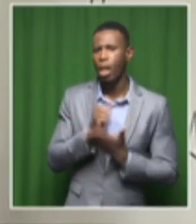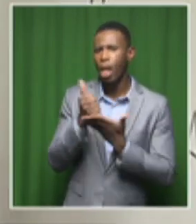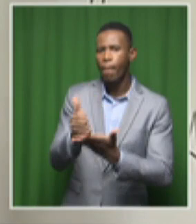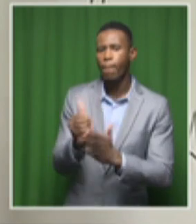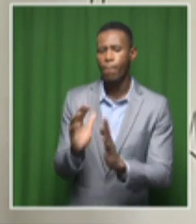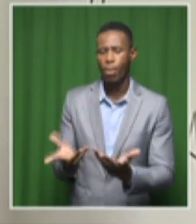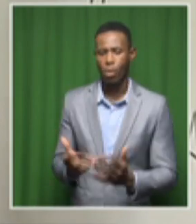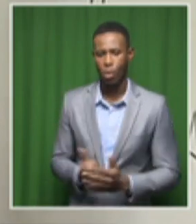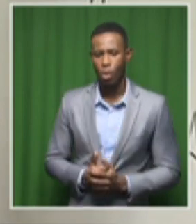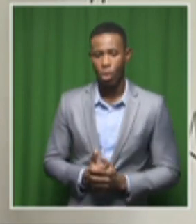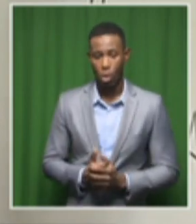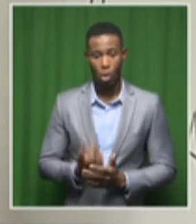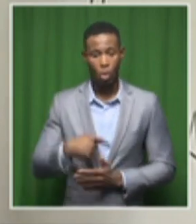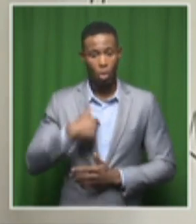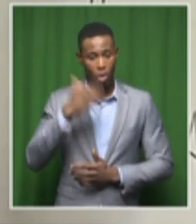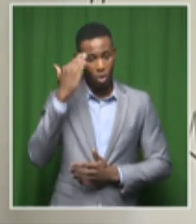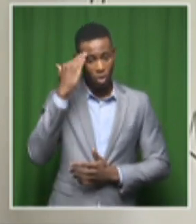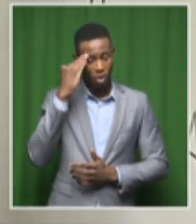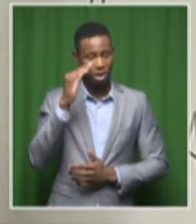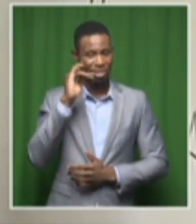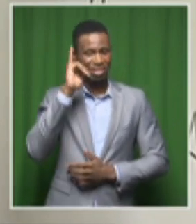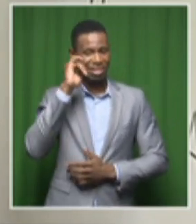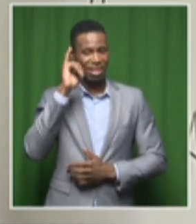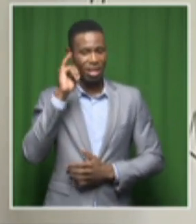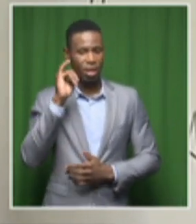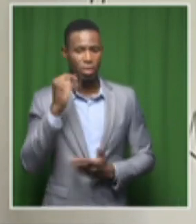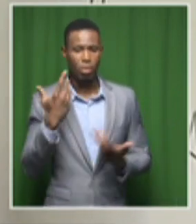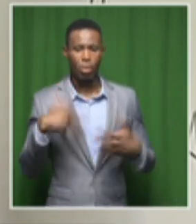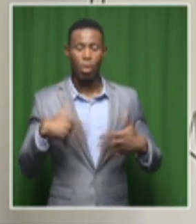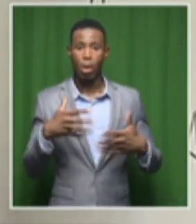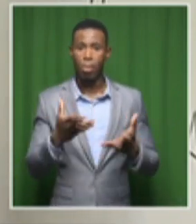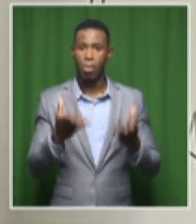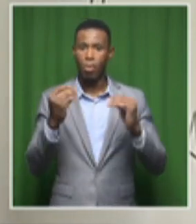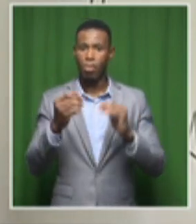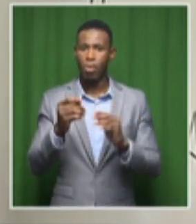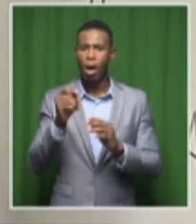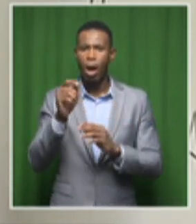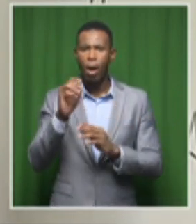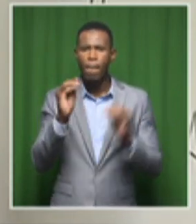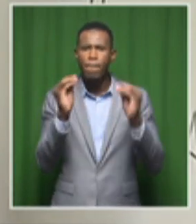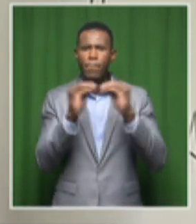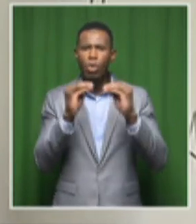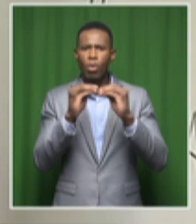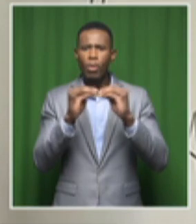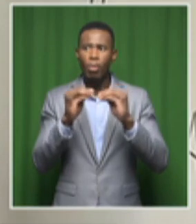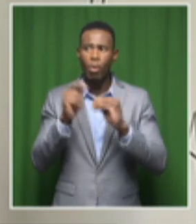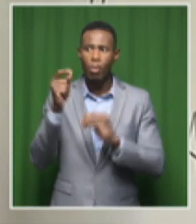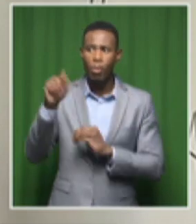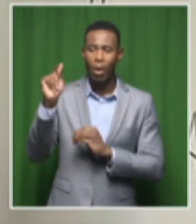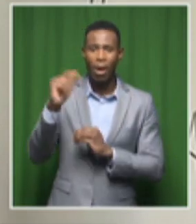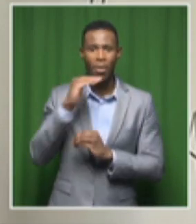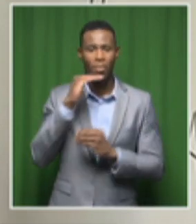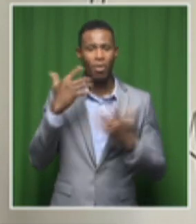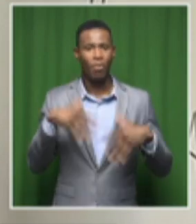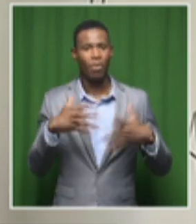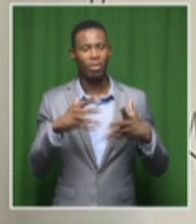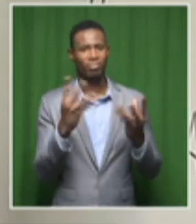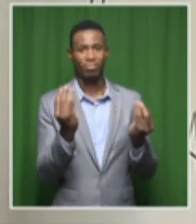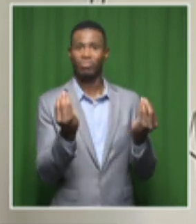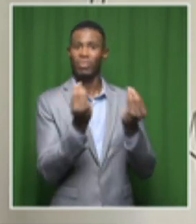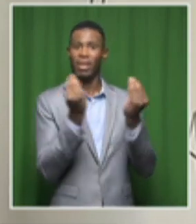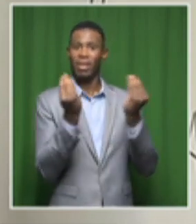know Instagram verification is basically a status symbol. And when they said, there's paid